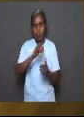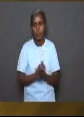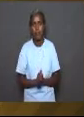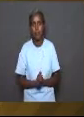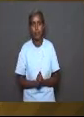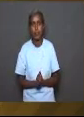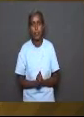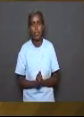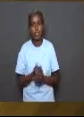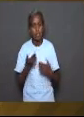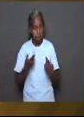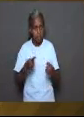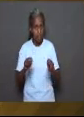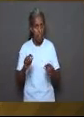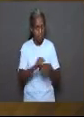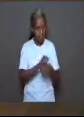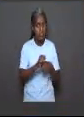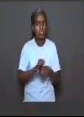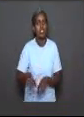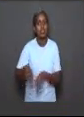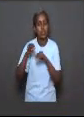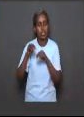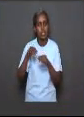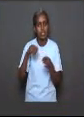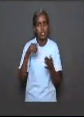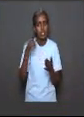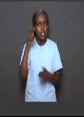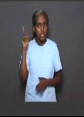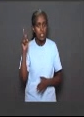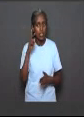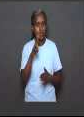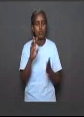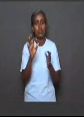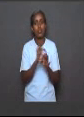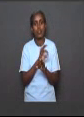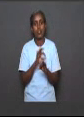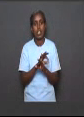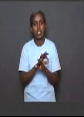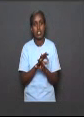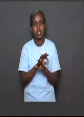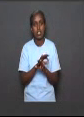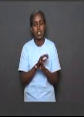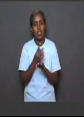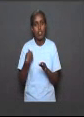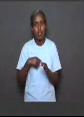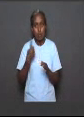Let us try an activity, students. Here are two functions from our last